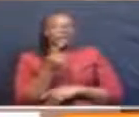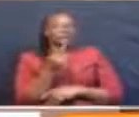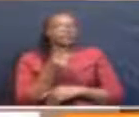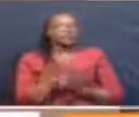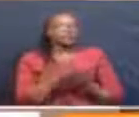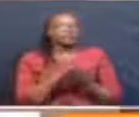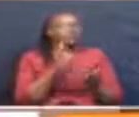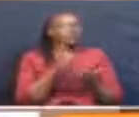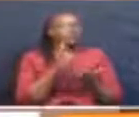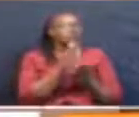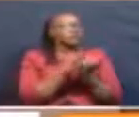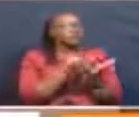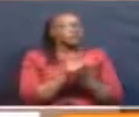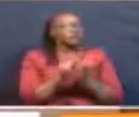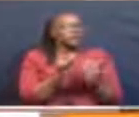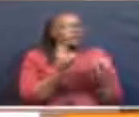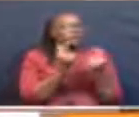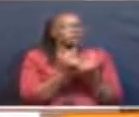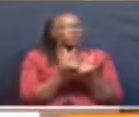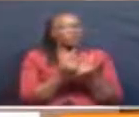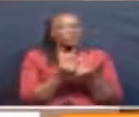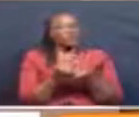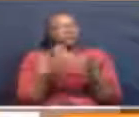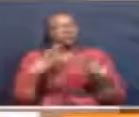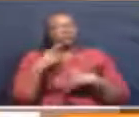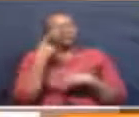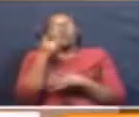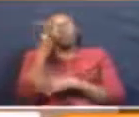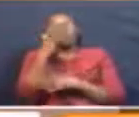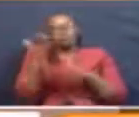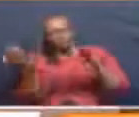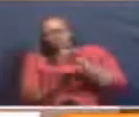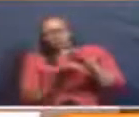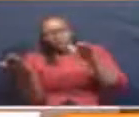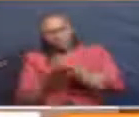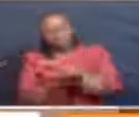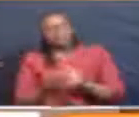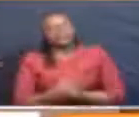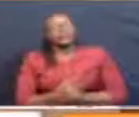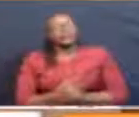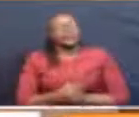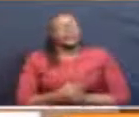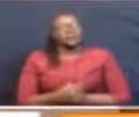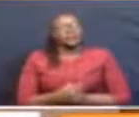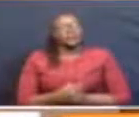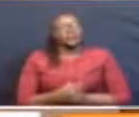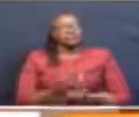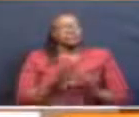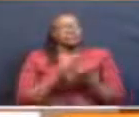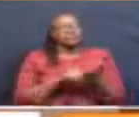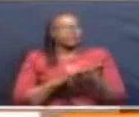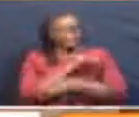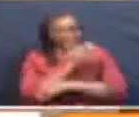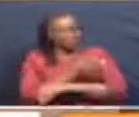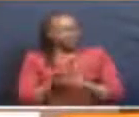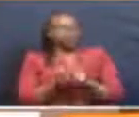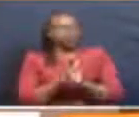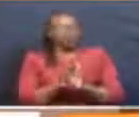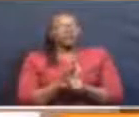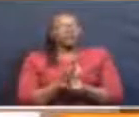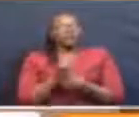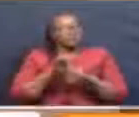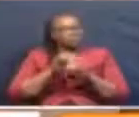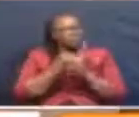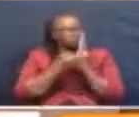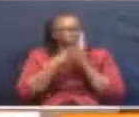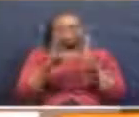destructive group is the loggers, who most of the times in this country, powerful and influential people, that is in